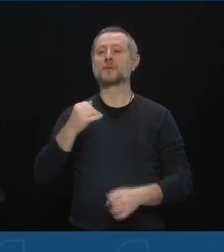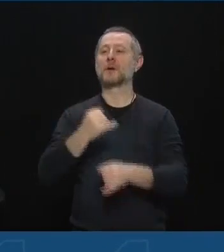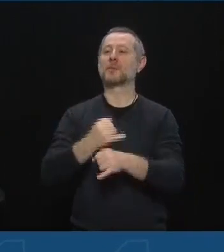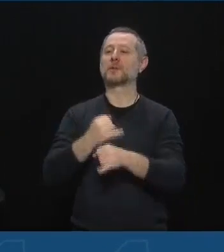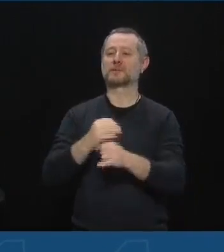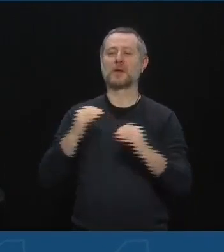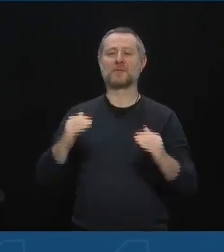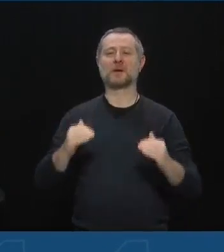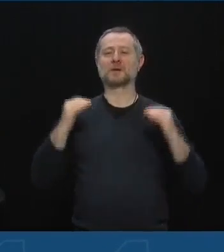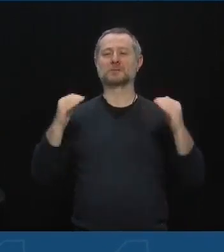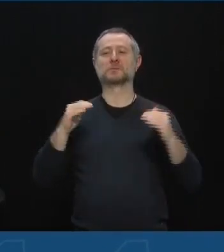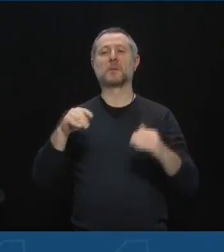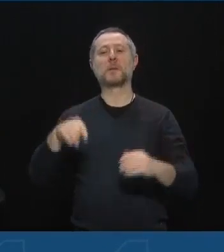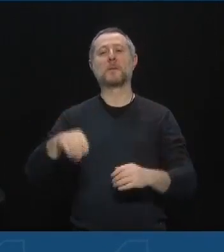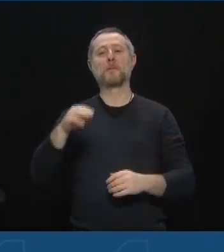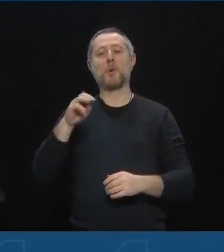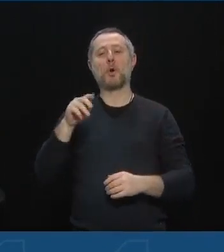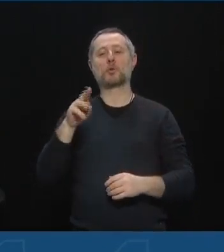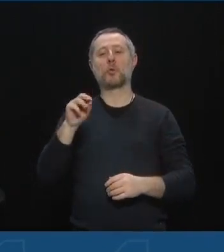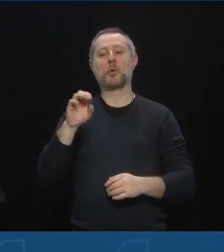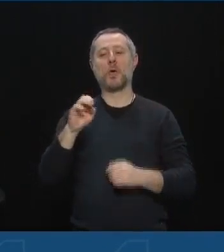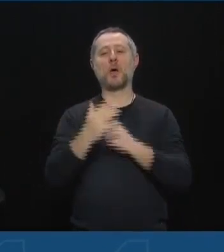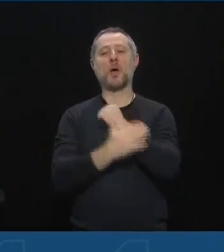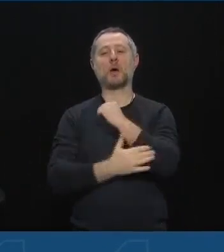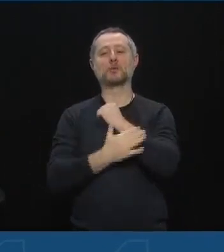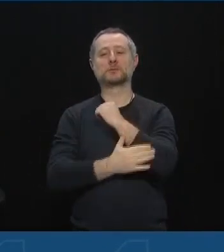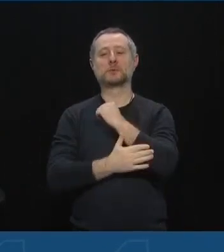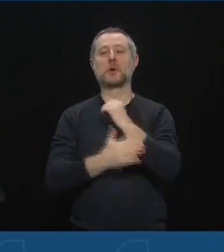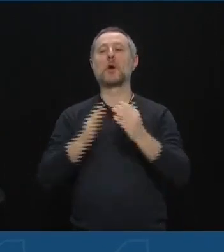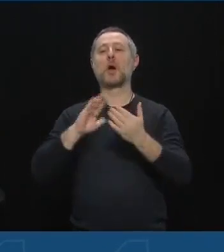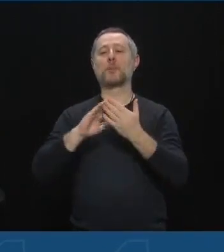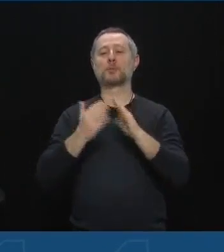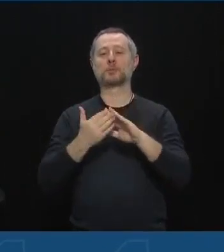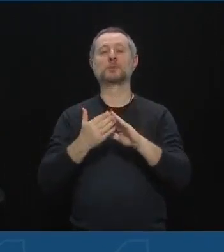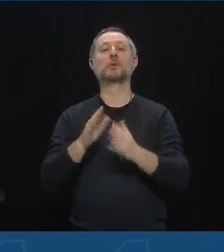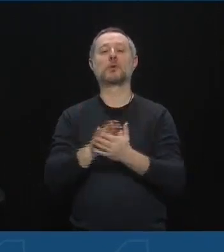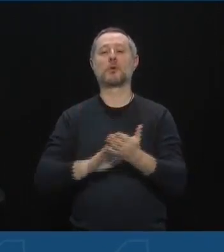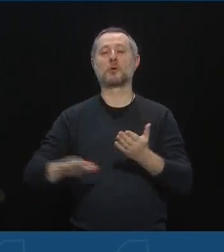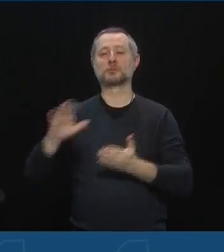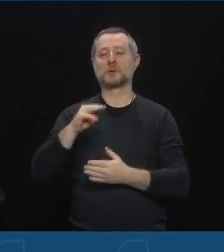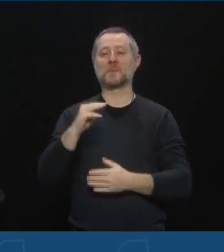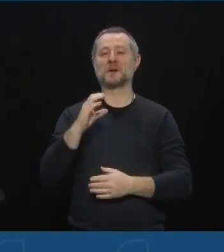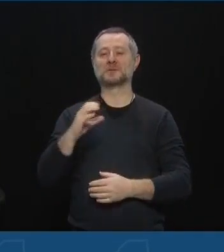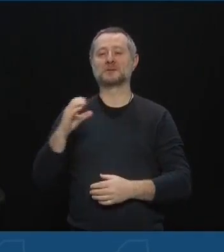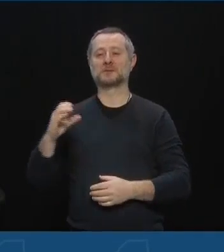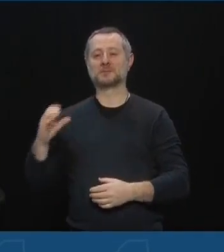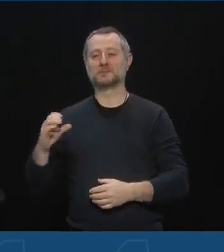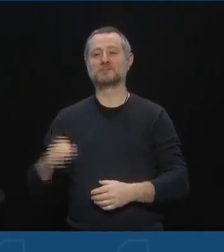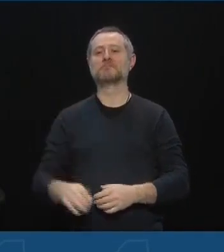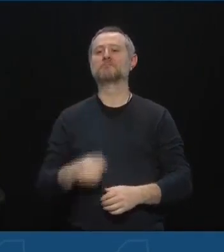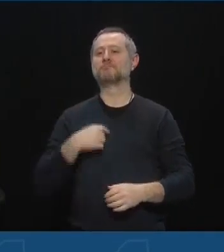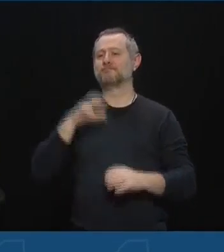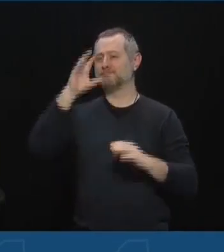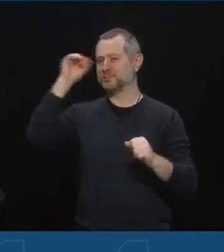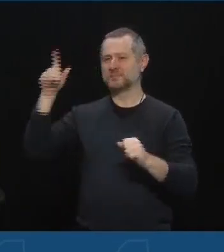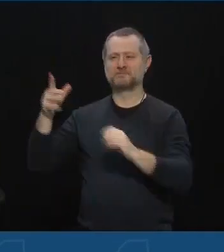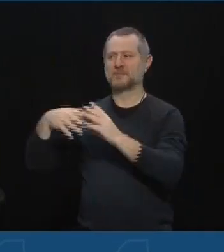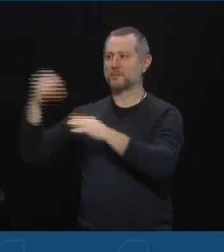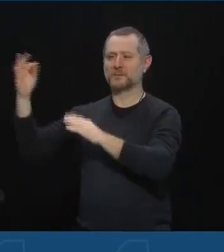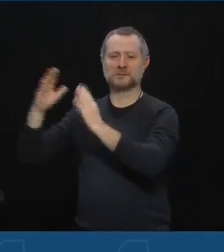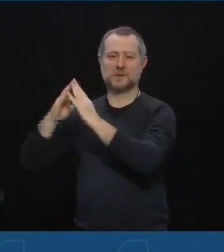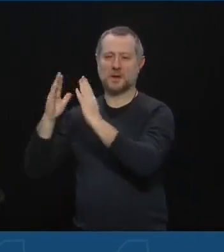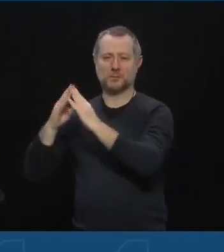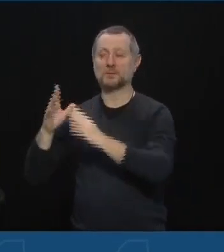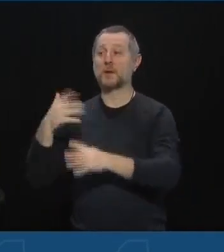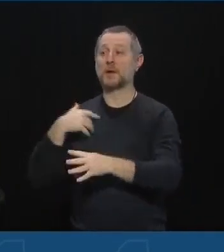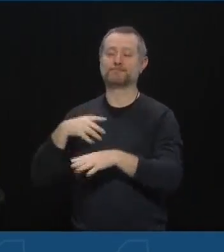MCC President Dr. Deanna Burton-Anna, who is out of town today on college business, I have the honor and privilege